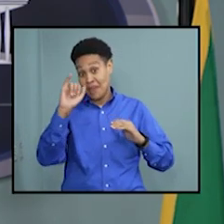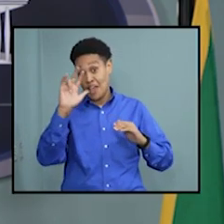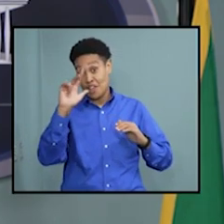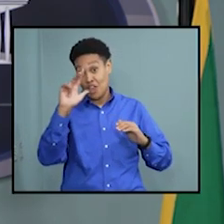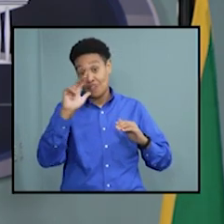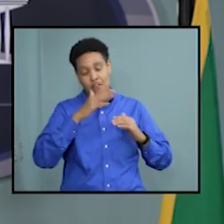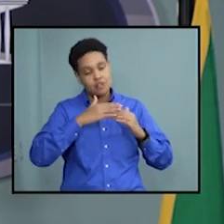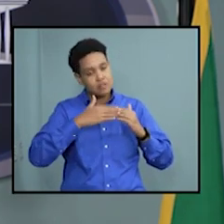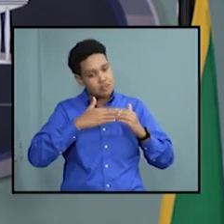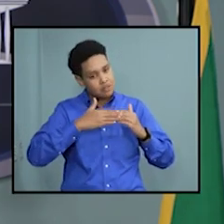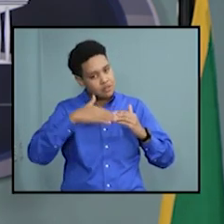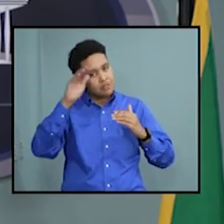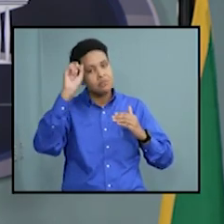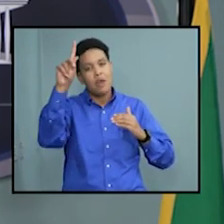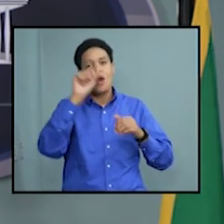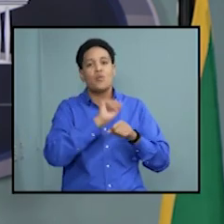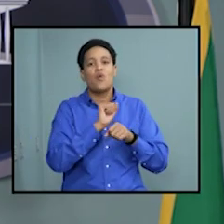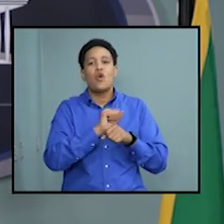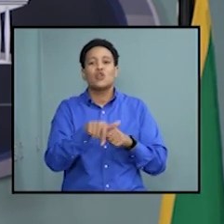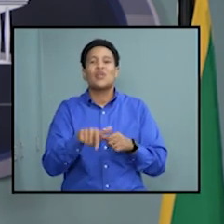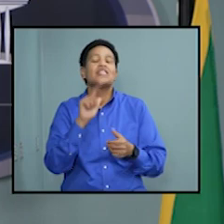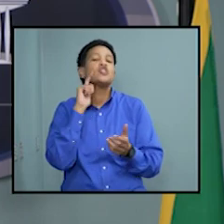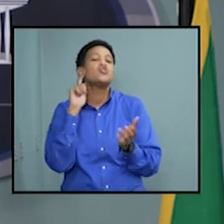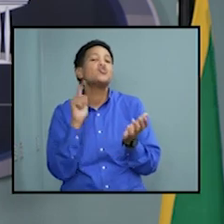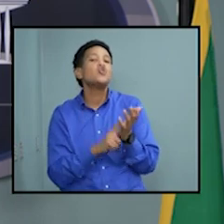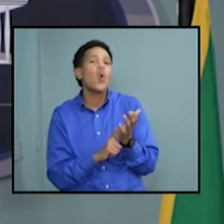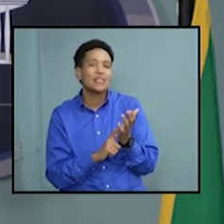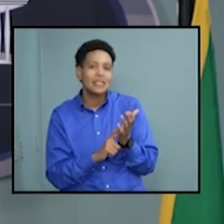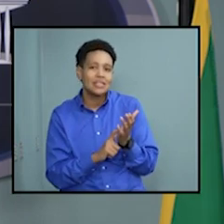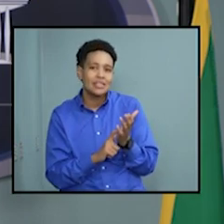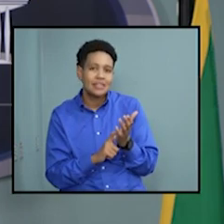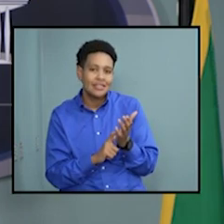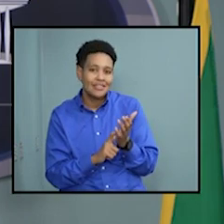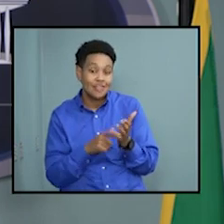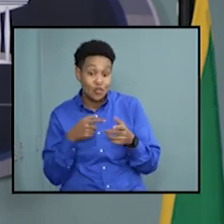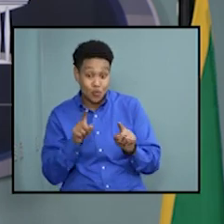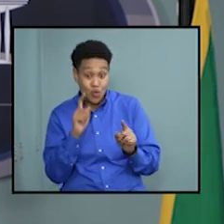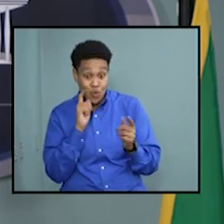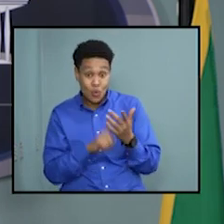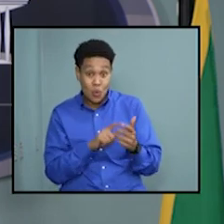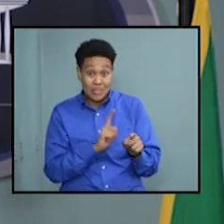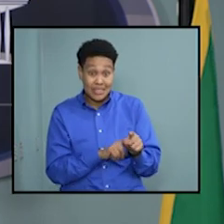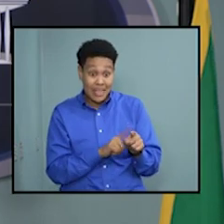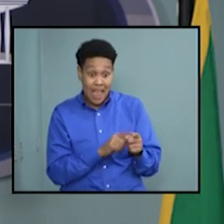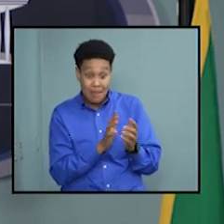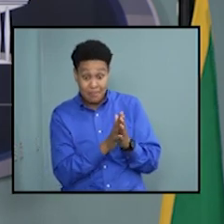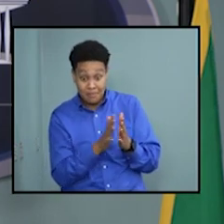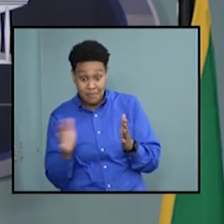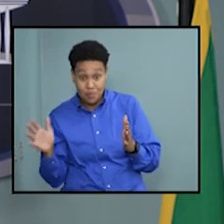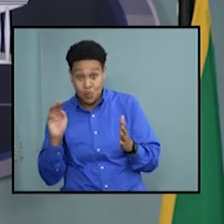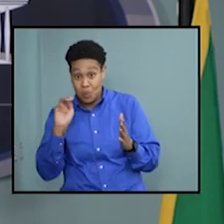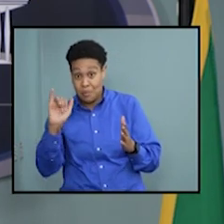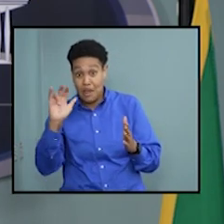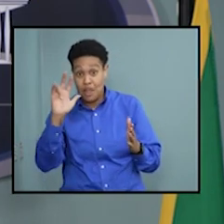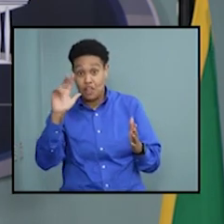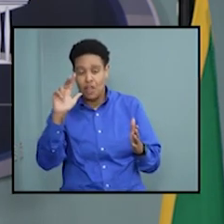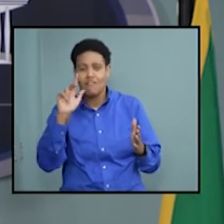announcement as notice that this will be done. During this notice period, the